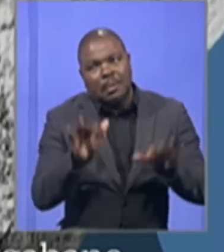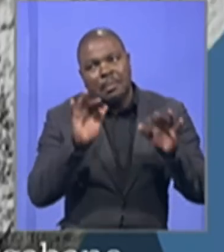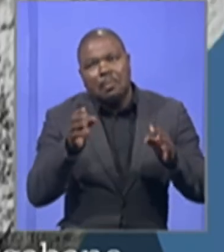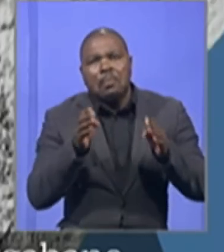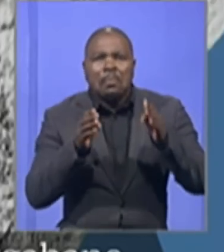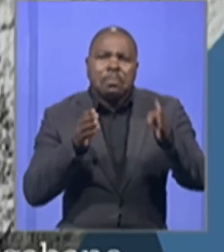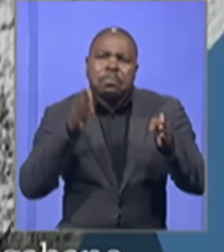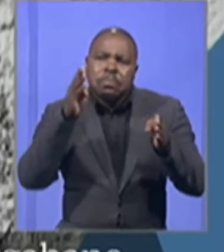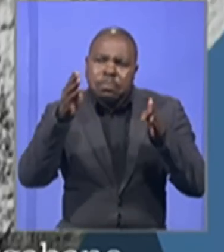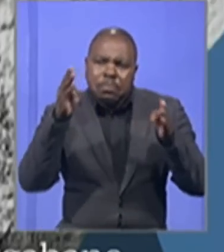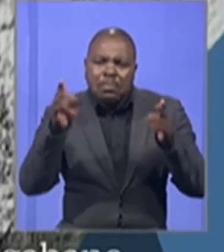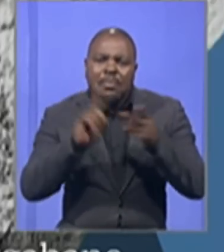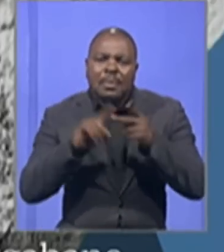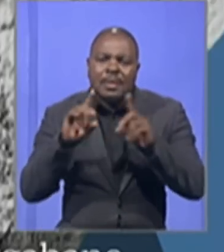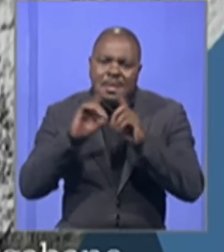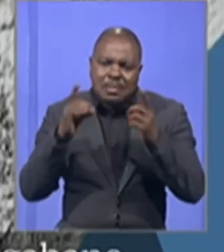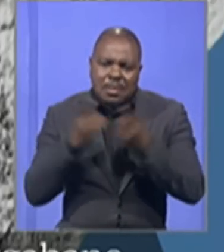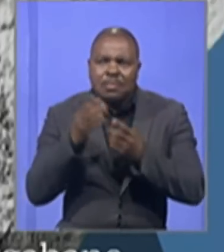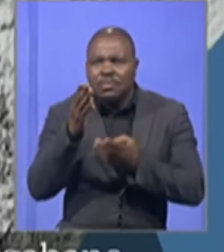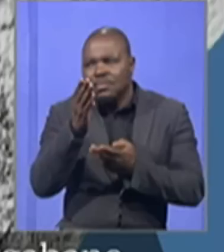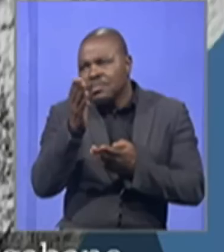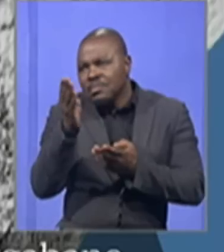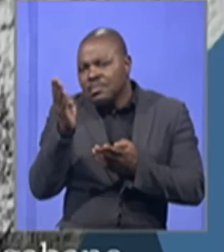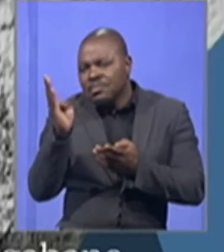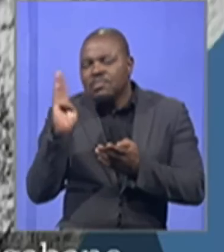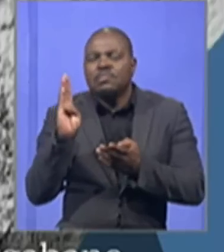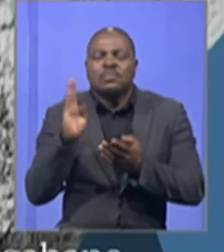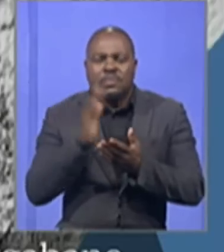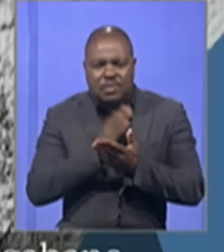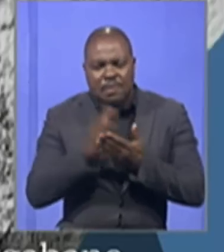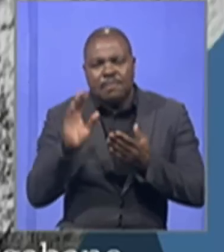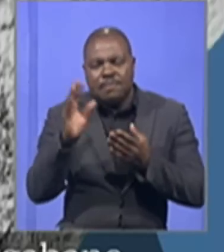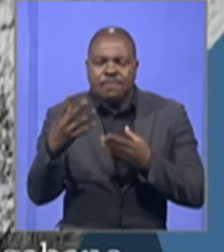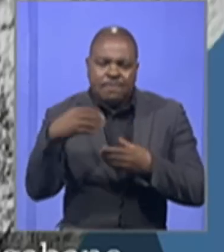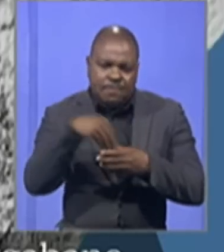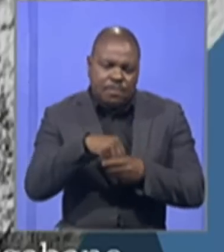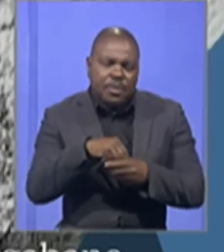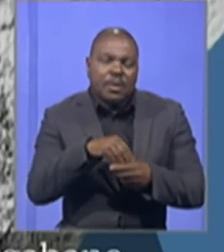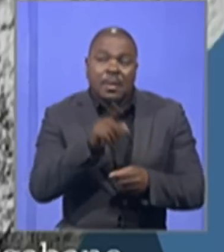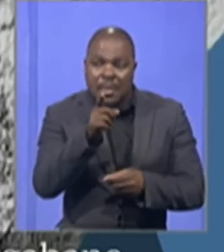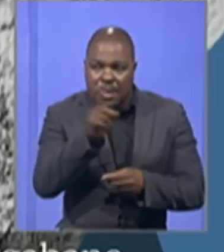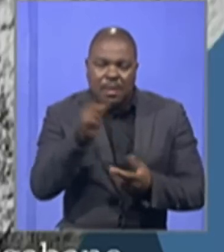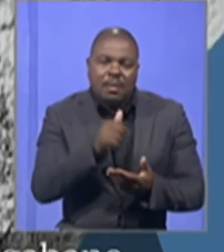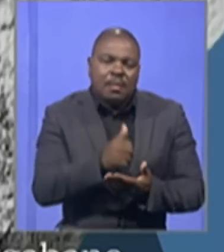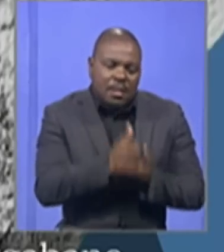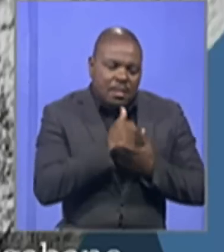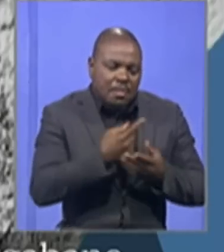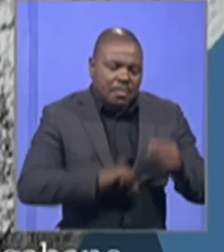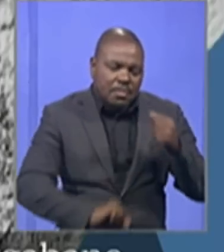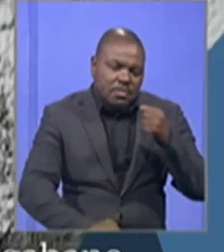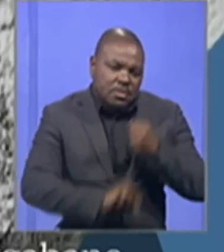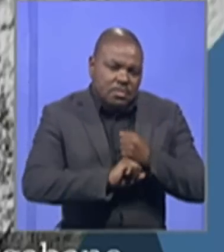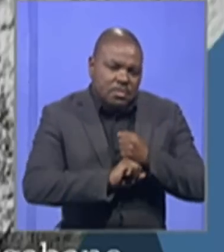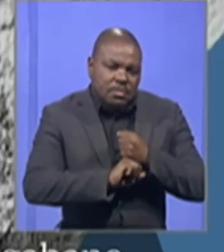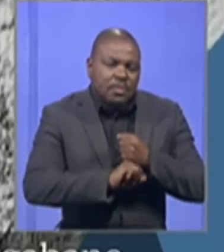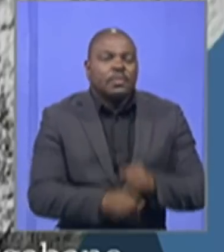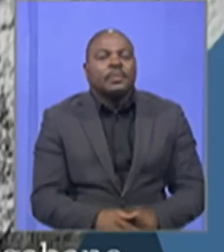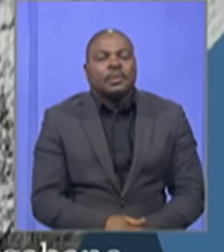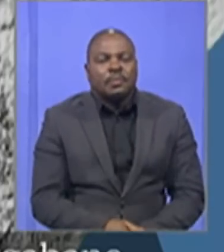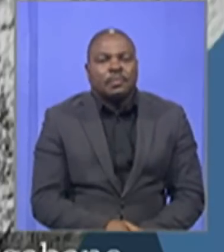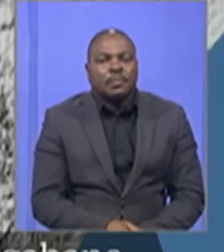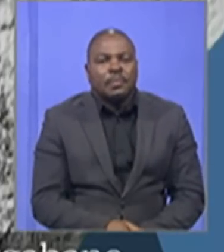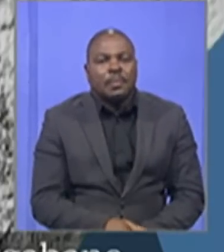hore le mafapha ka nnete bo di-library jwalo ba leng hore ba ntse ba tshehetsa fela e santse le phephetso e